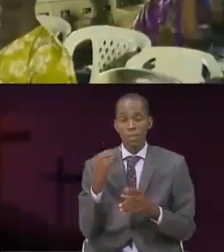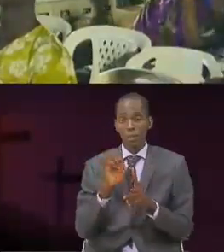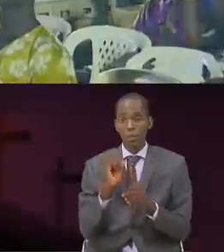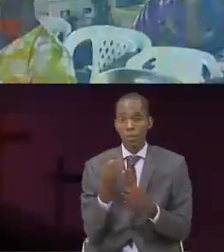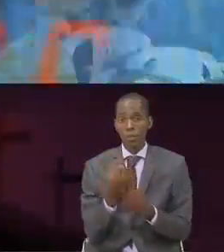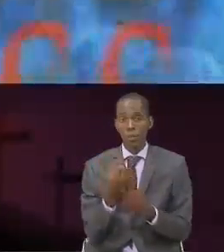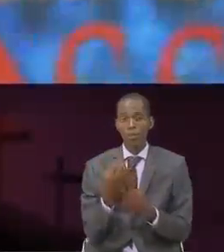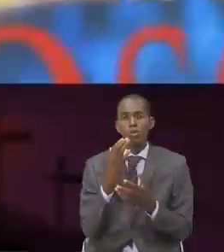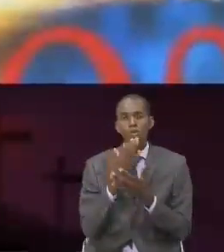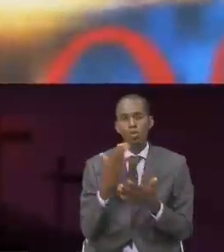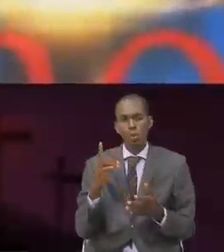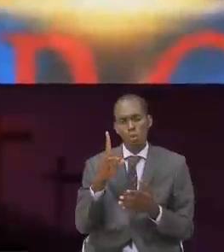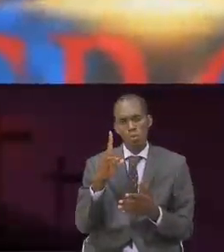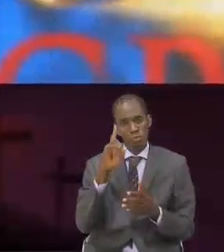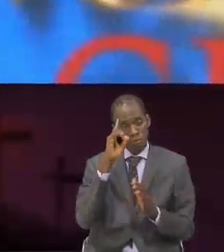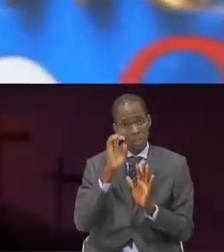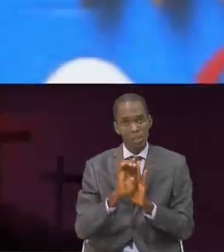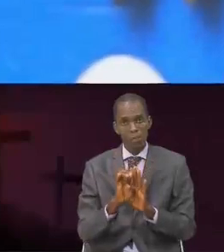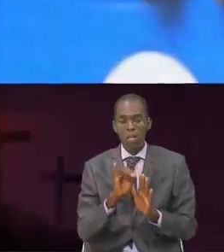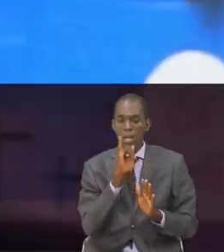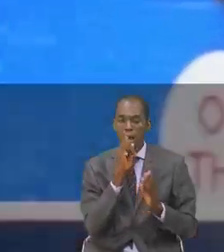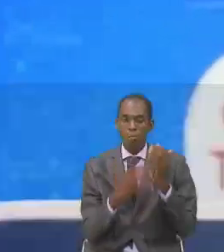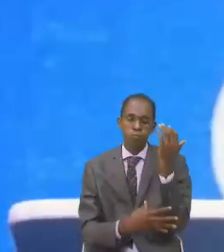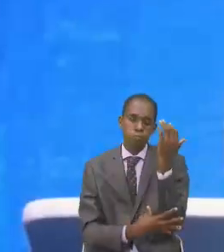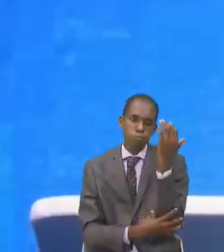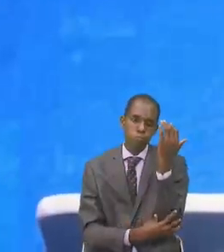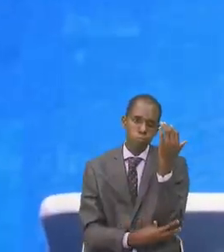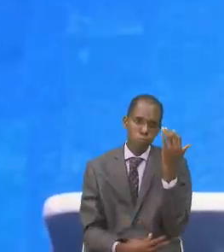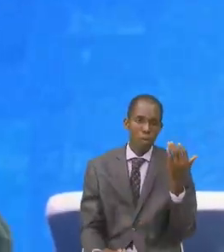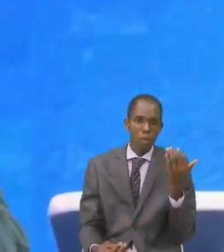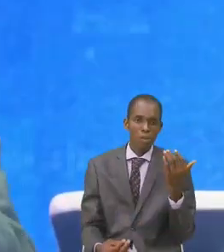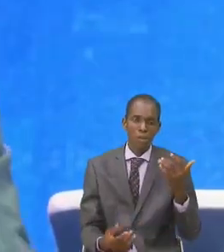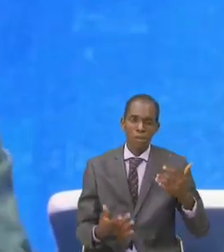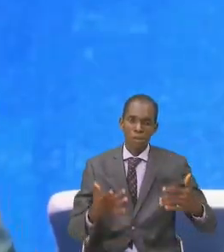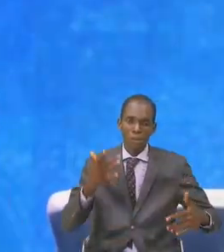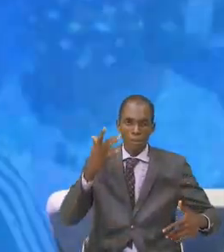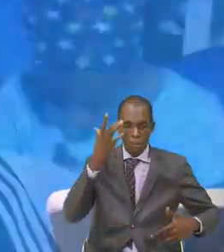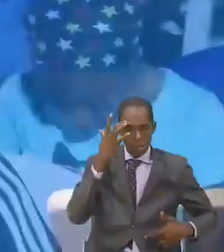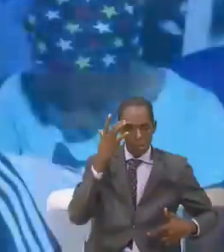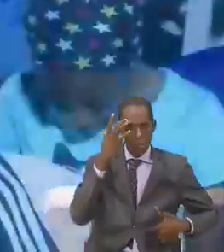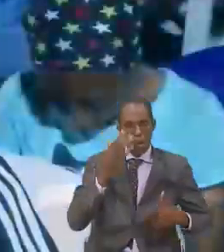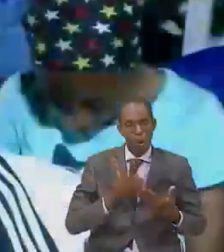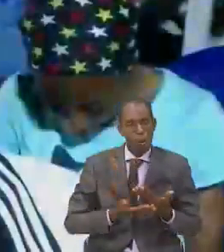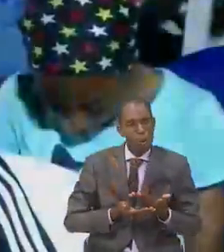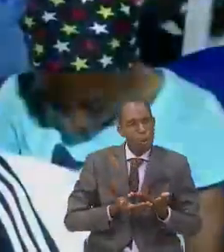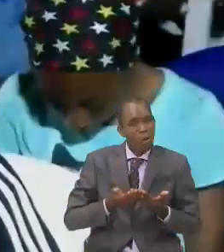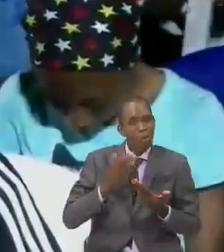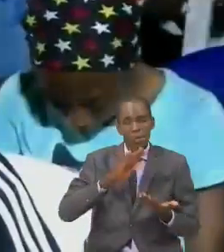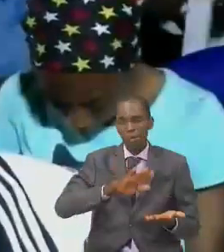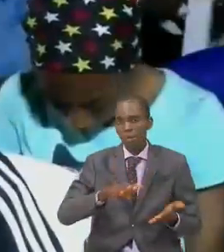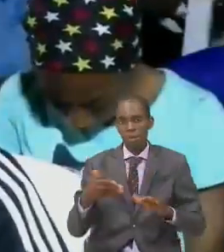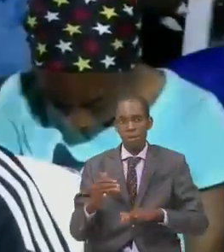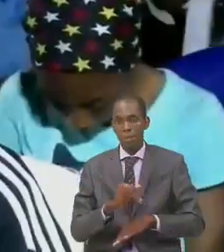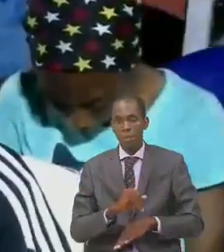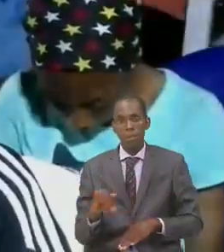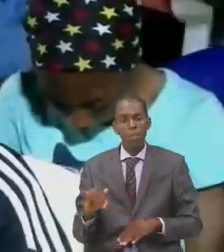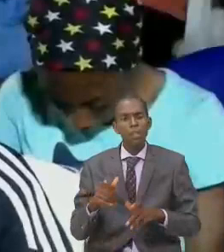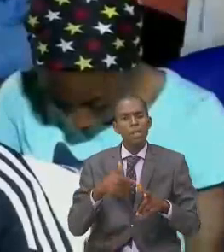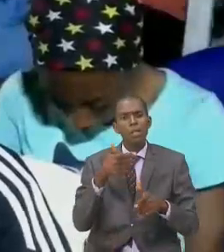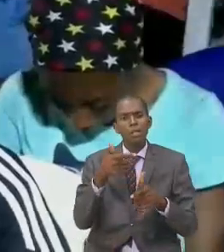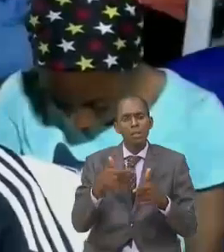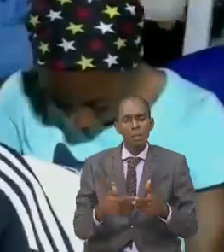Now, look at the situation. Somebody is poor, ragged,